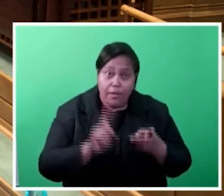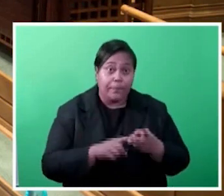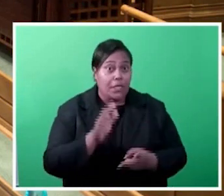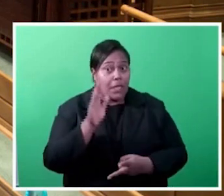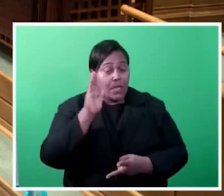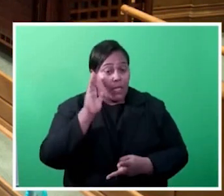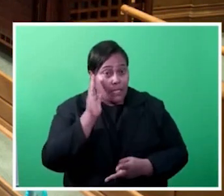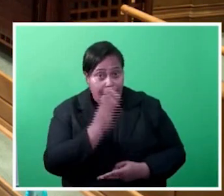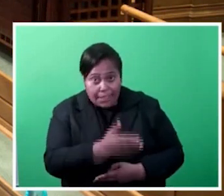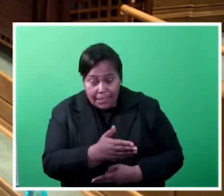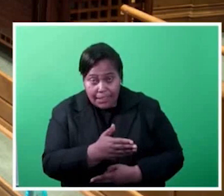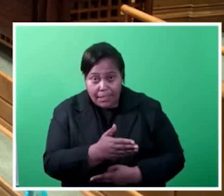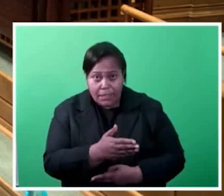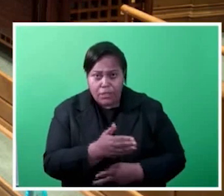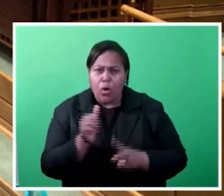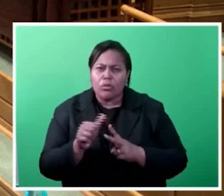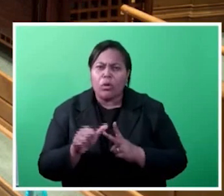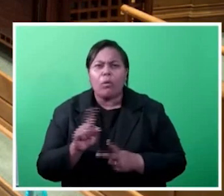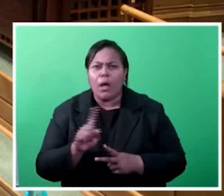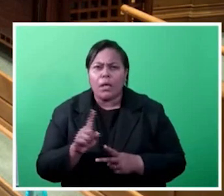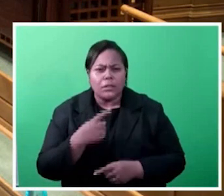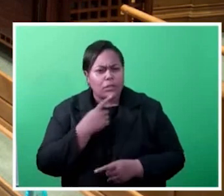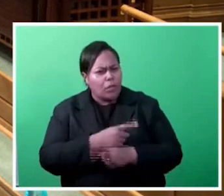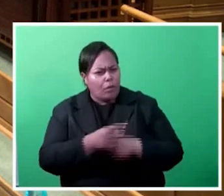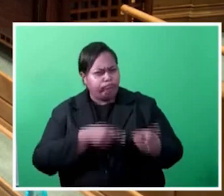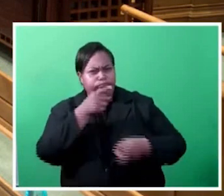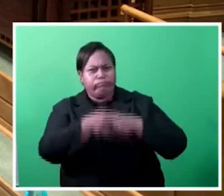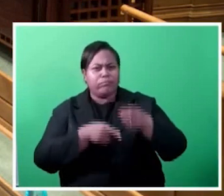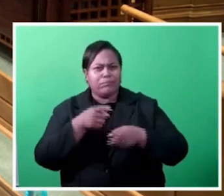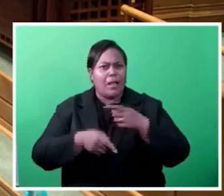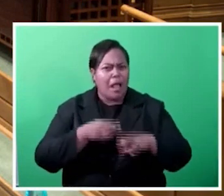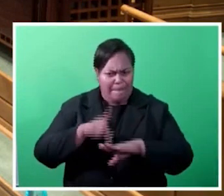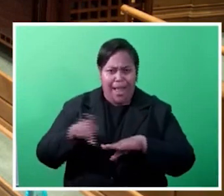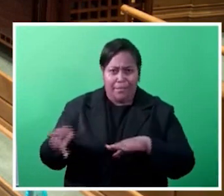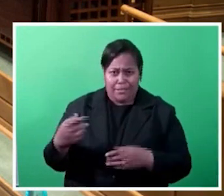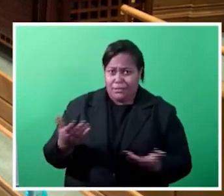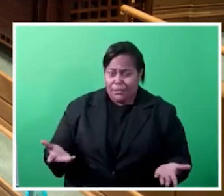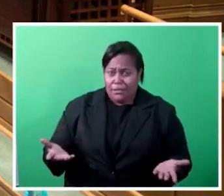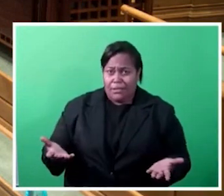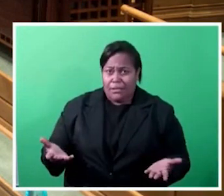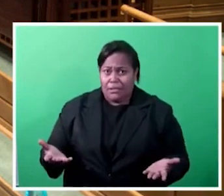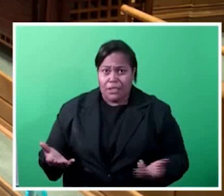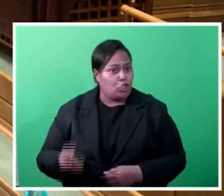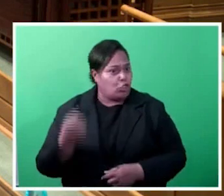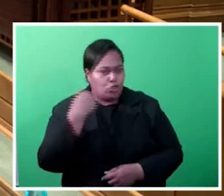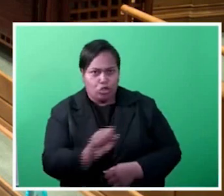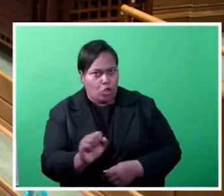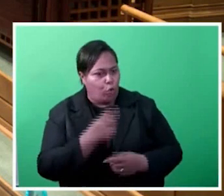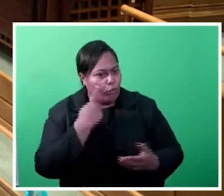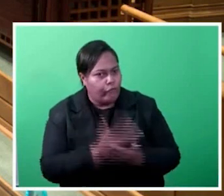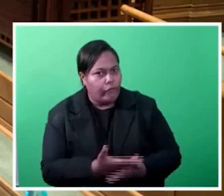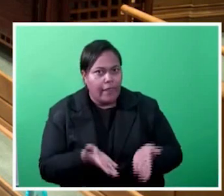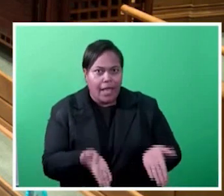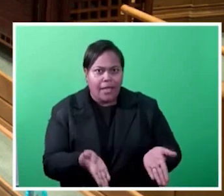also inciting Parliament and members of Parliament using racial vilification. With absolutely no proof for that. He